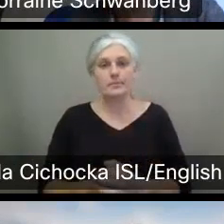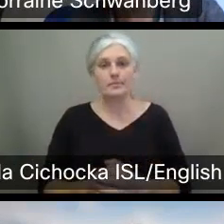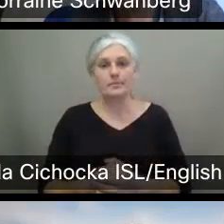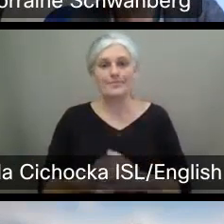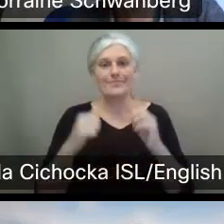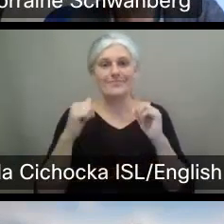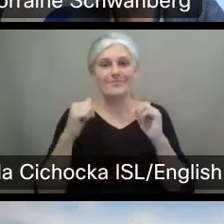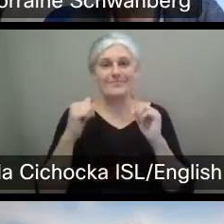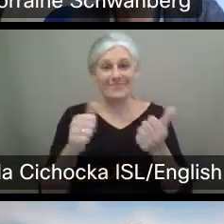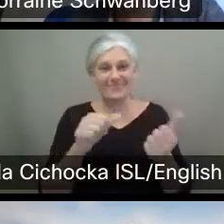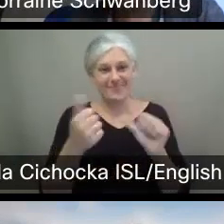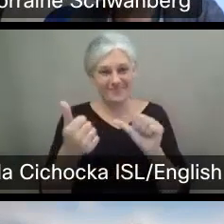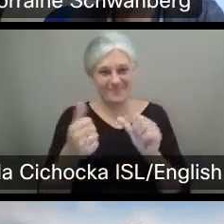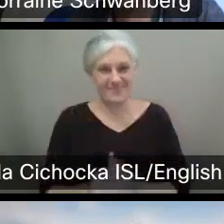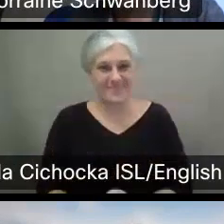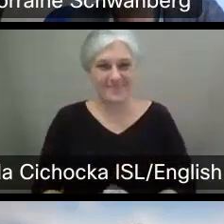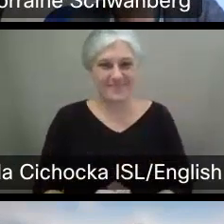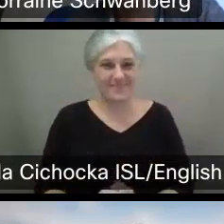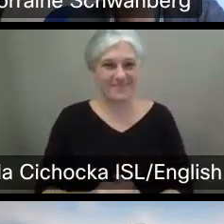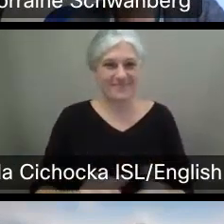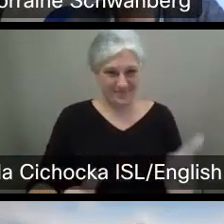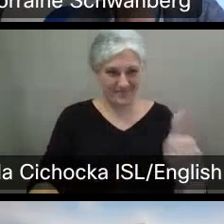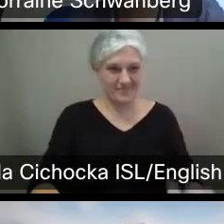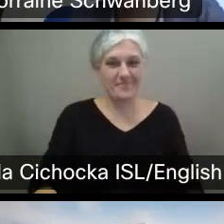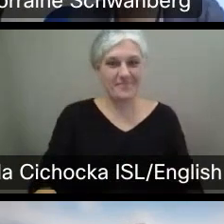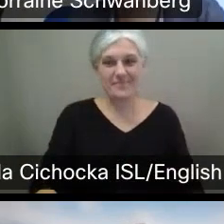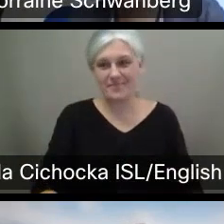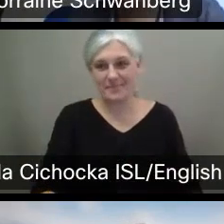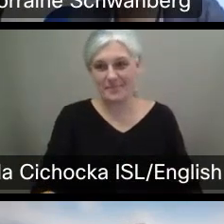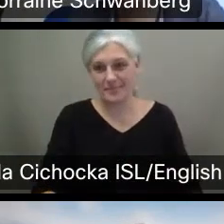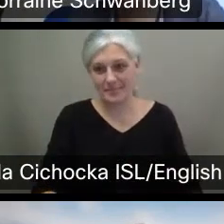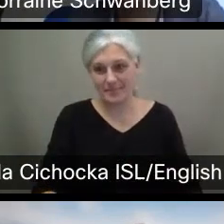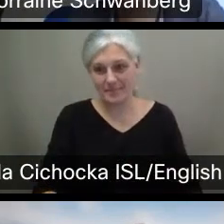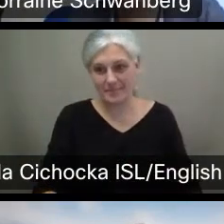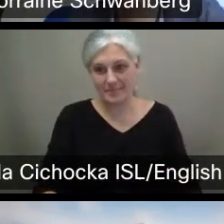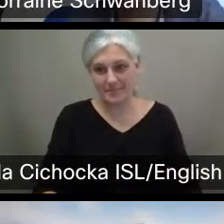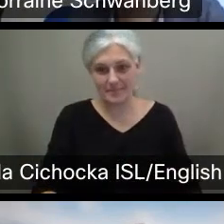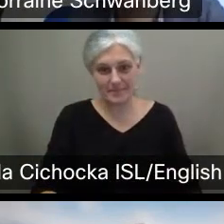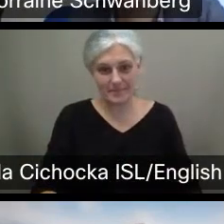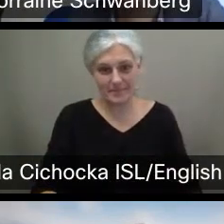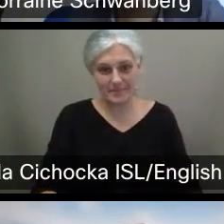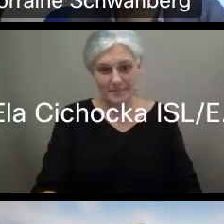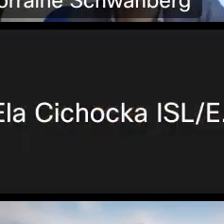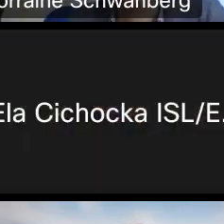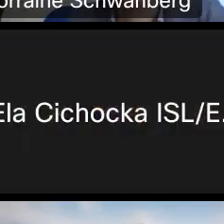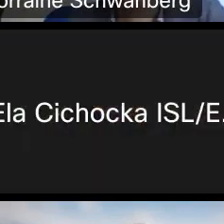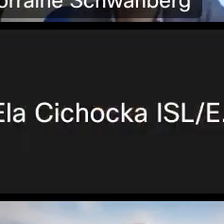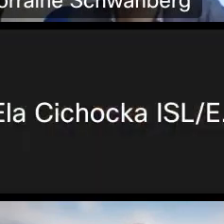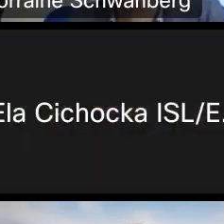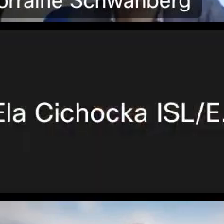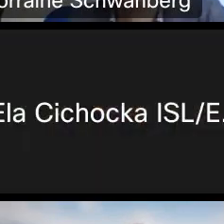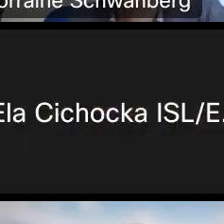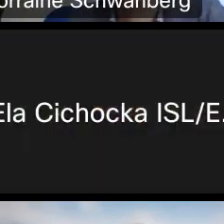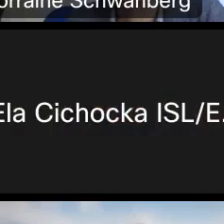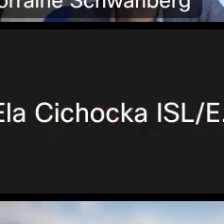on, I suppose we are developing some guidance and examples and e-learning programs for our staff. And I think over the next